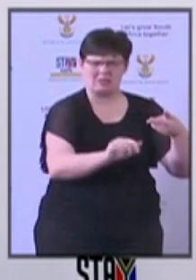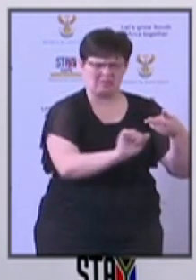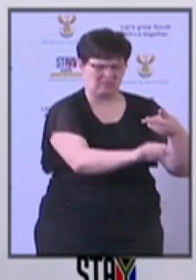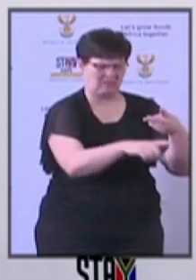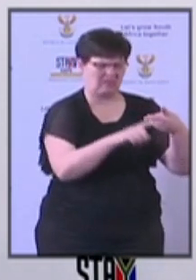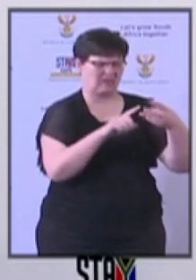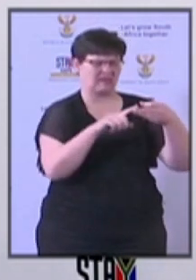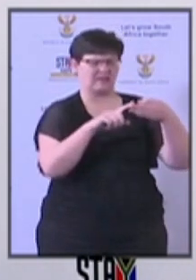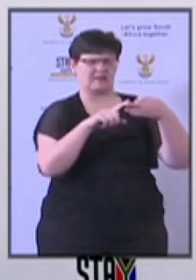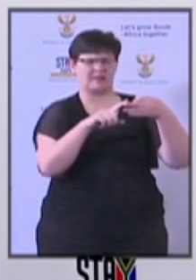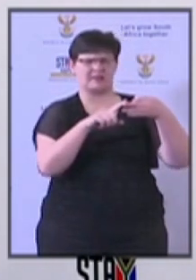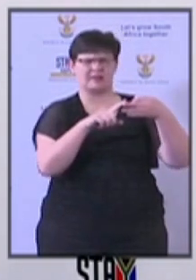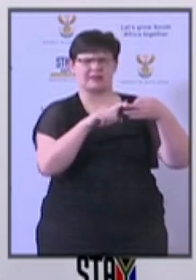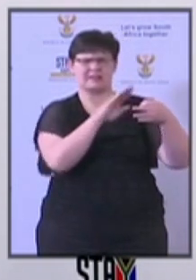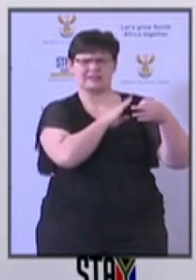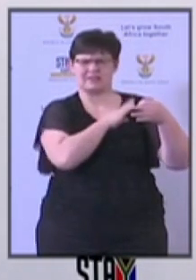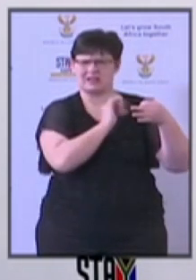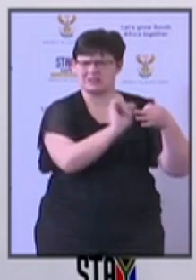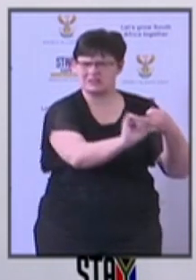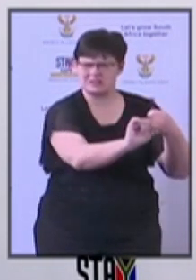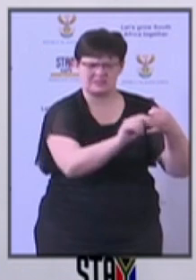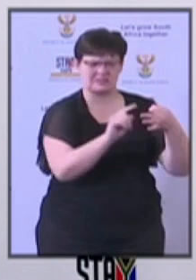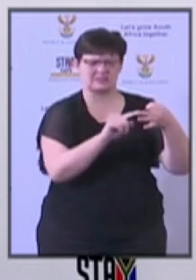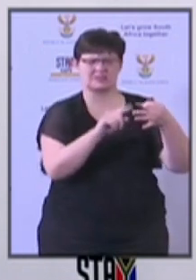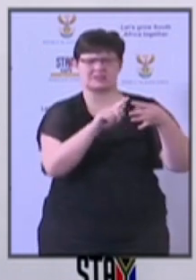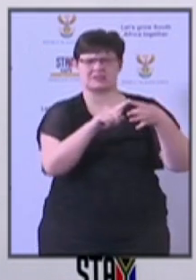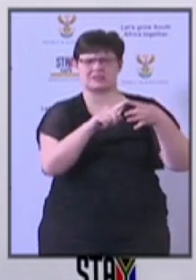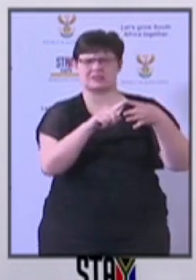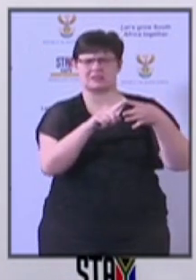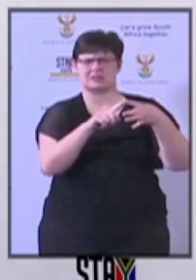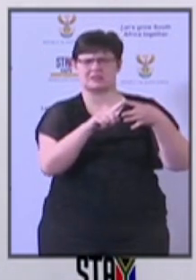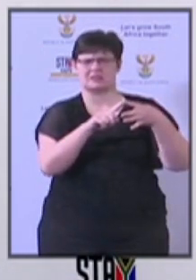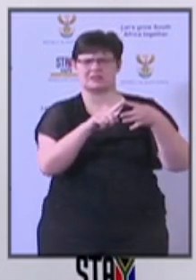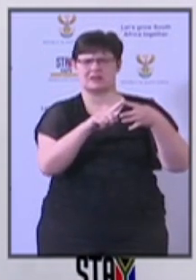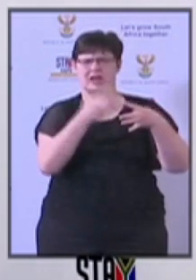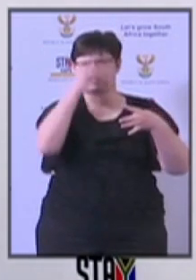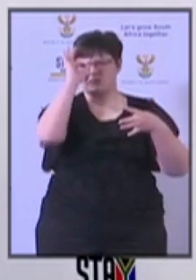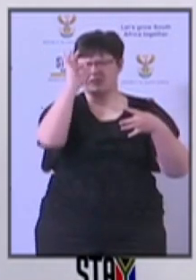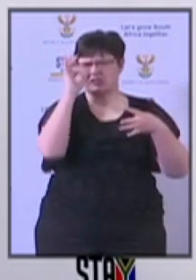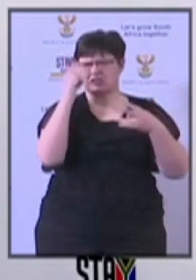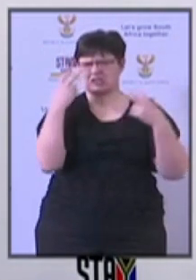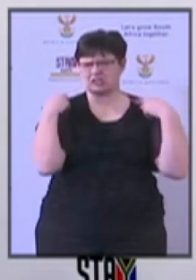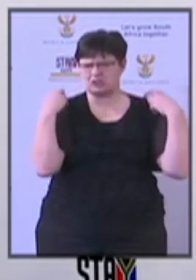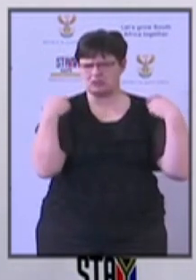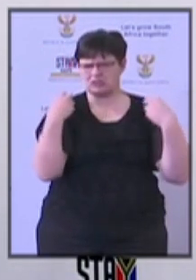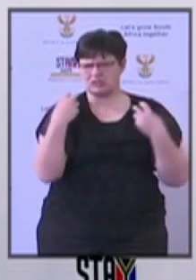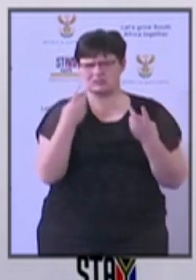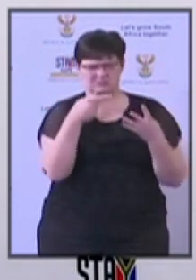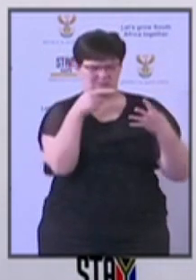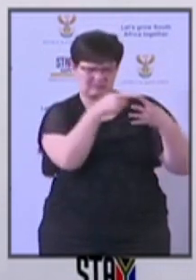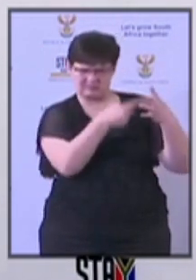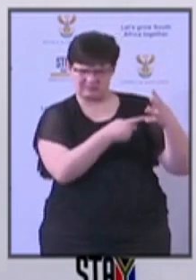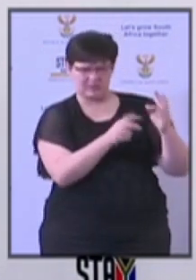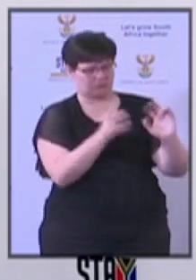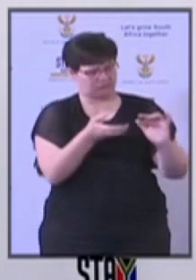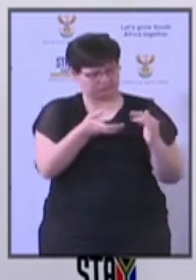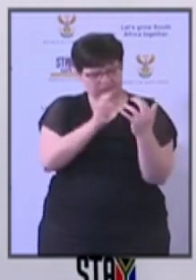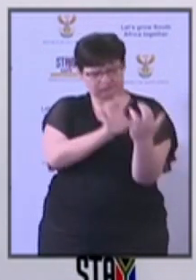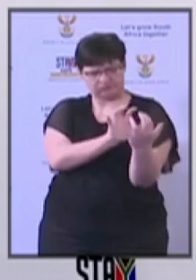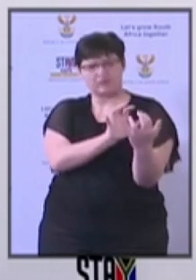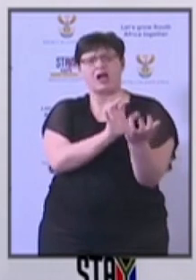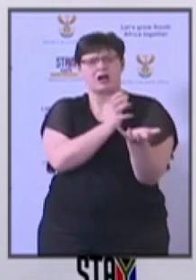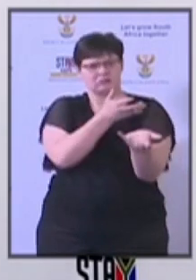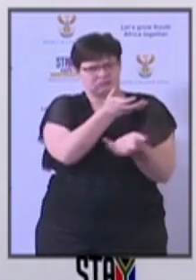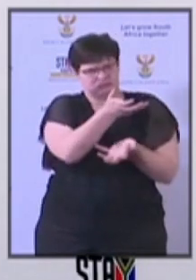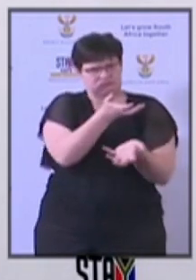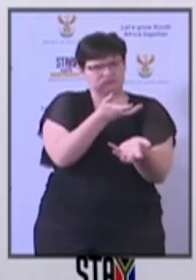was the Defense Force, there was State Security. We all met about this issue because